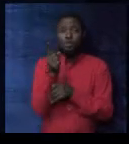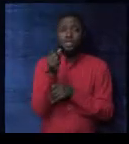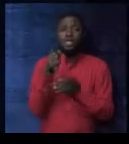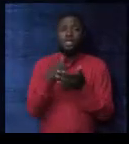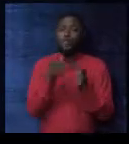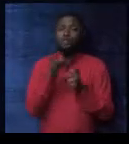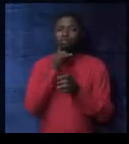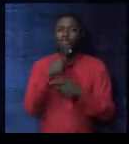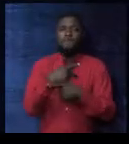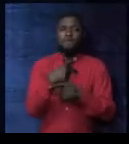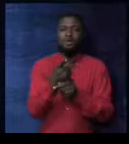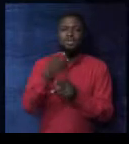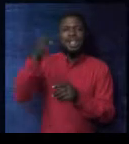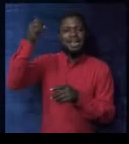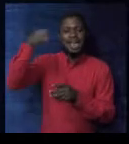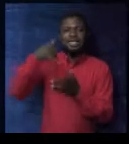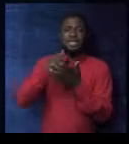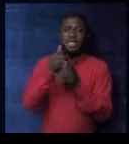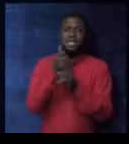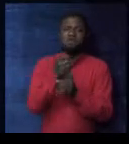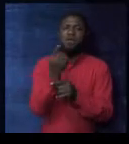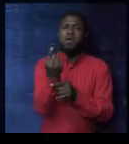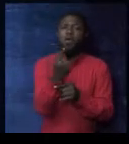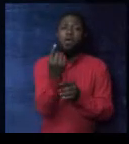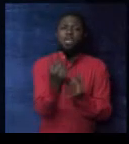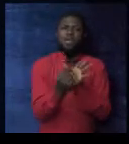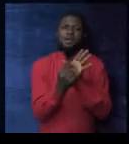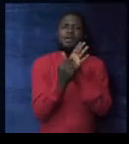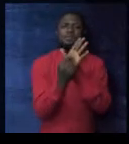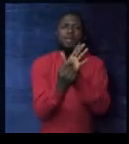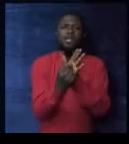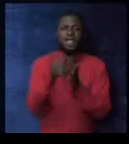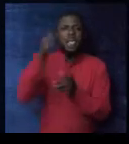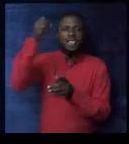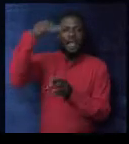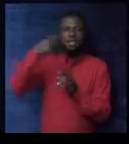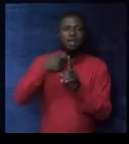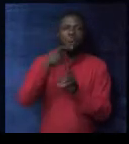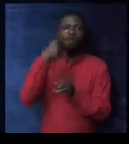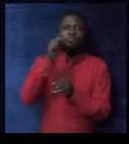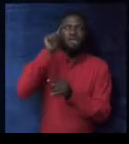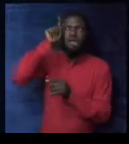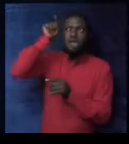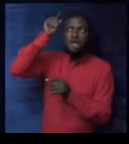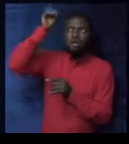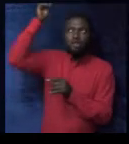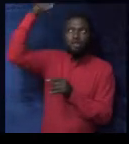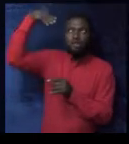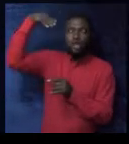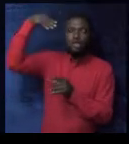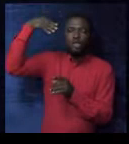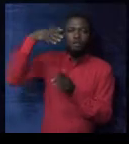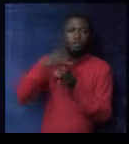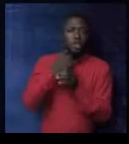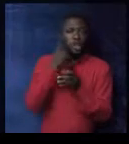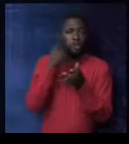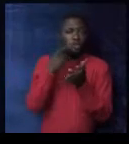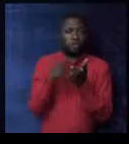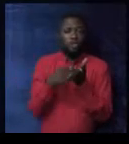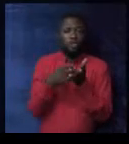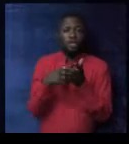because it doesn't produce light itself. It only reflects light from the Sun. Take